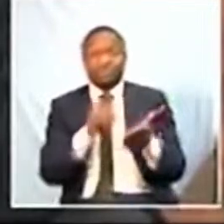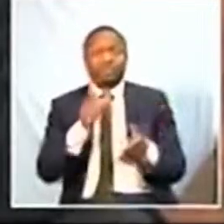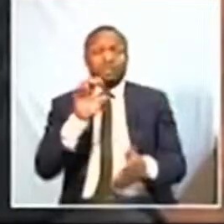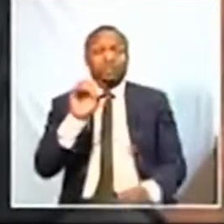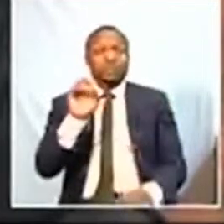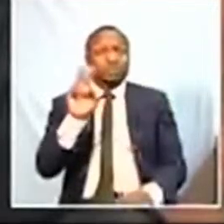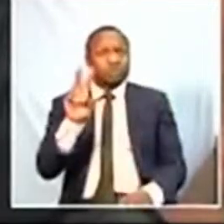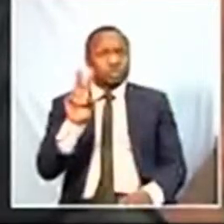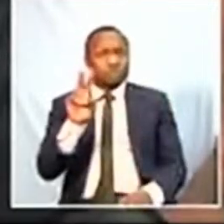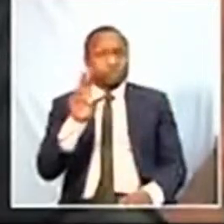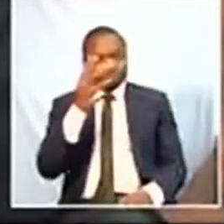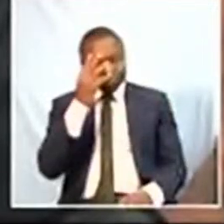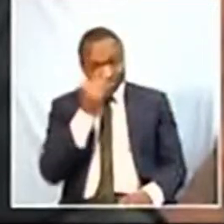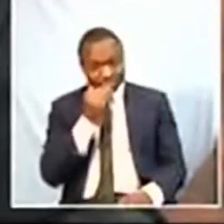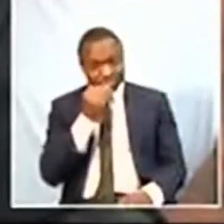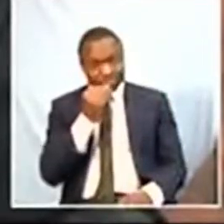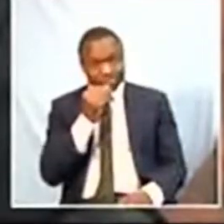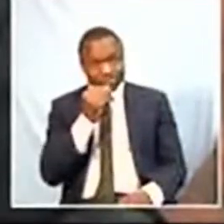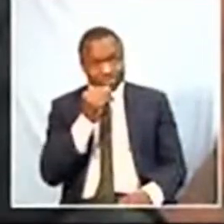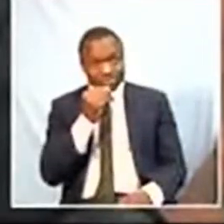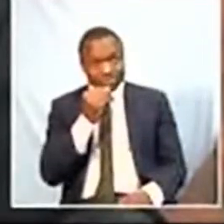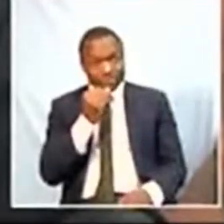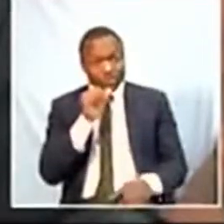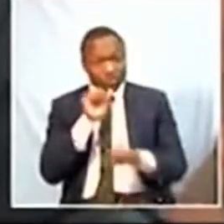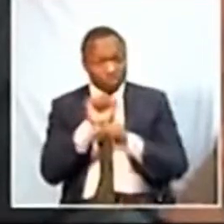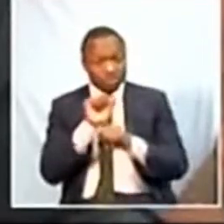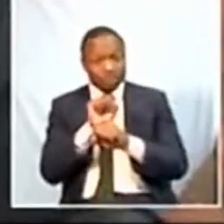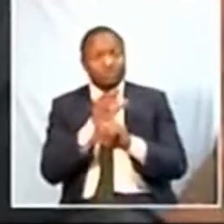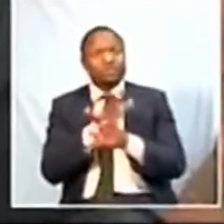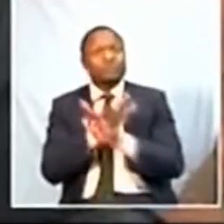02, I sleep to work for my mother Zambia.